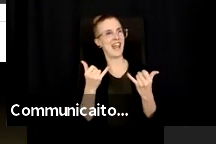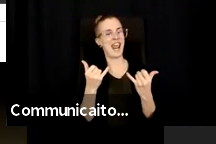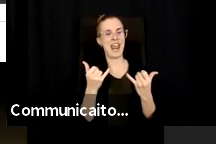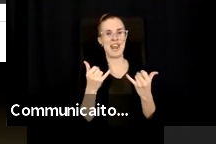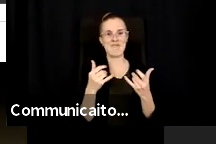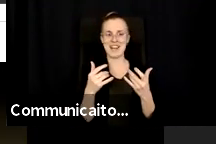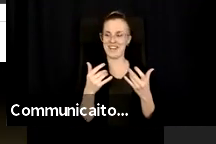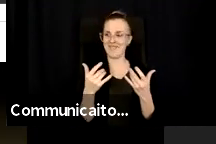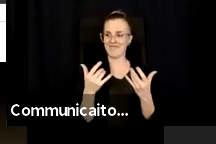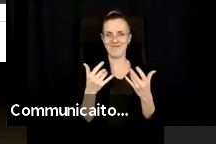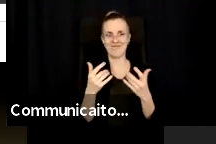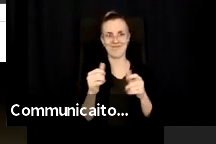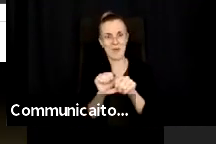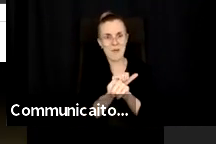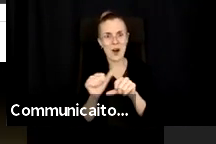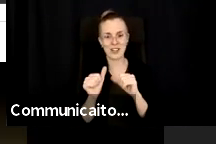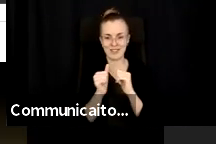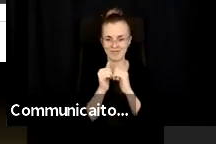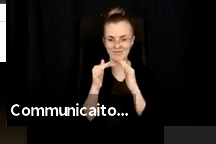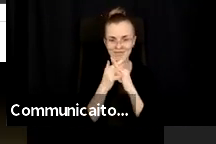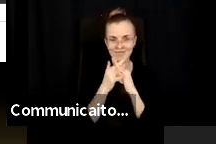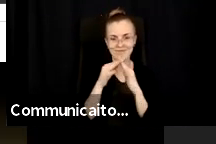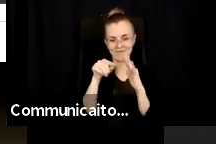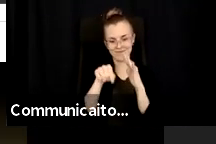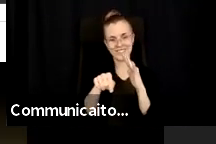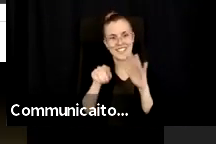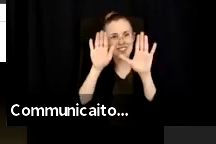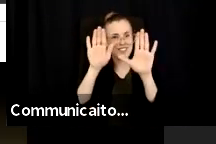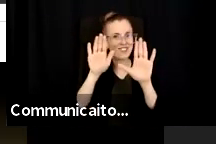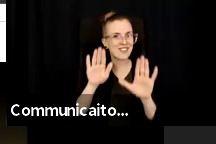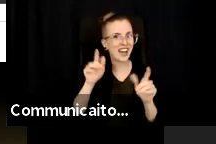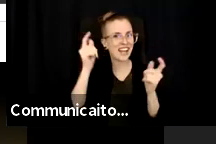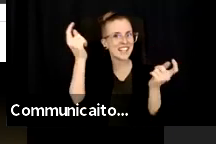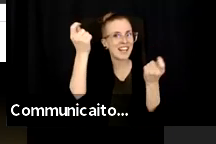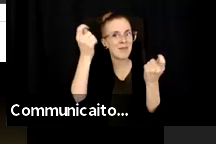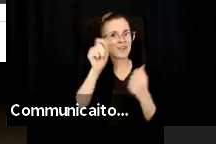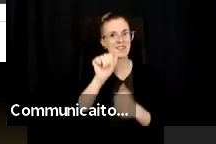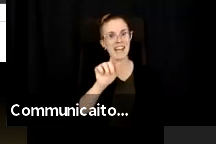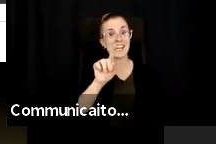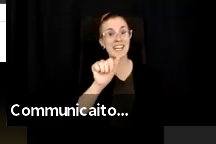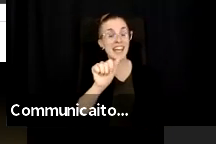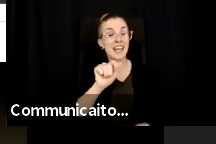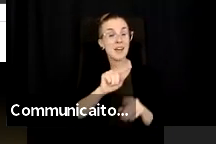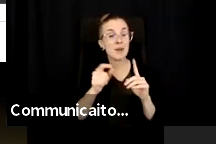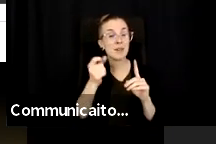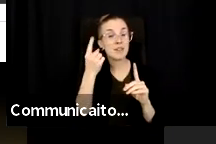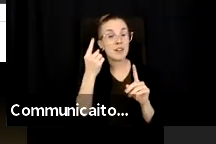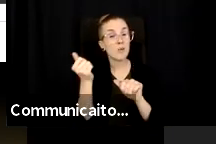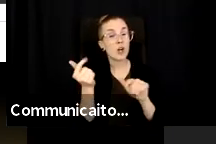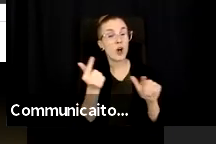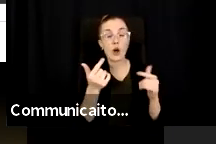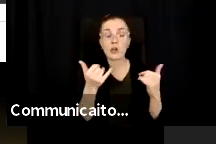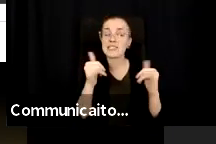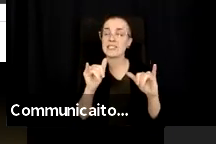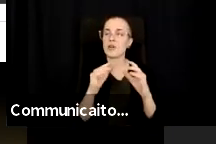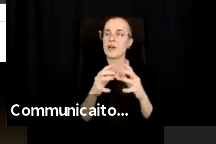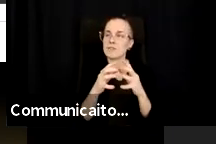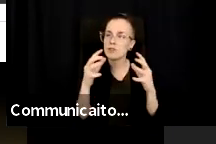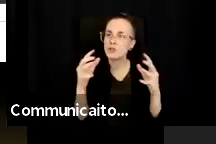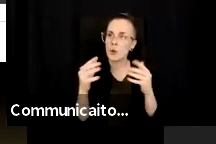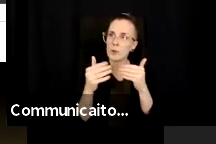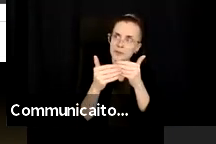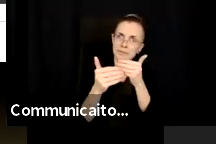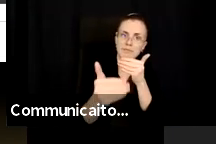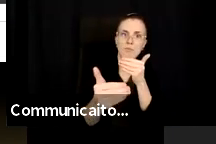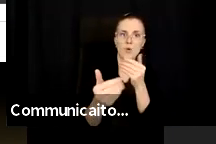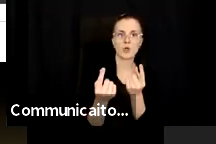ADA, and we all have much to do. We have to fall in and get to